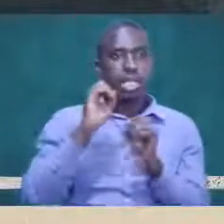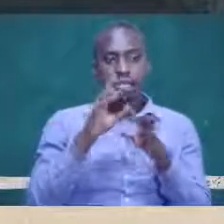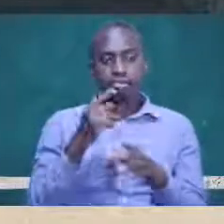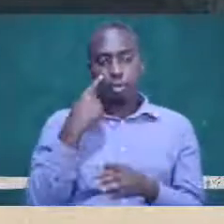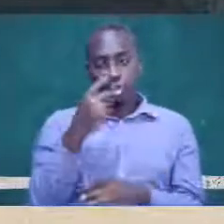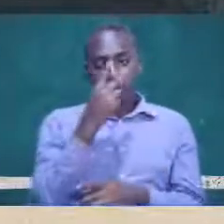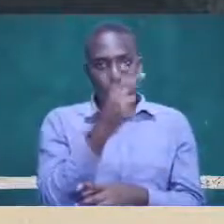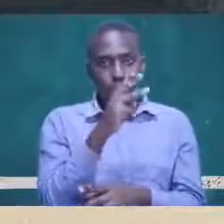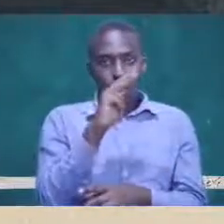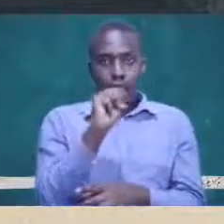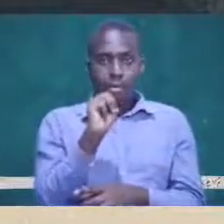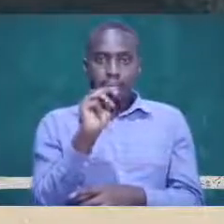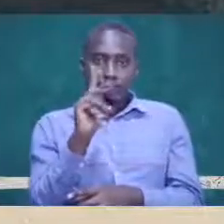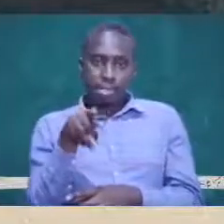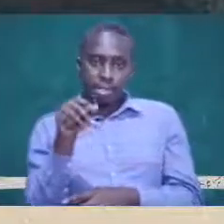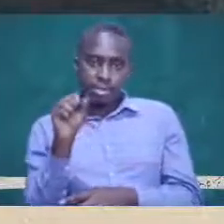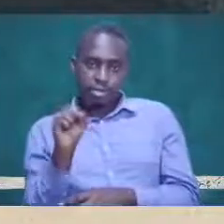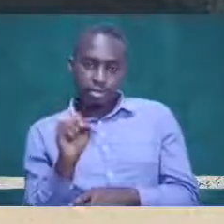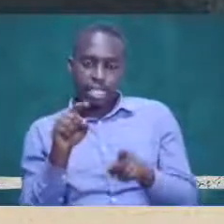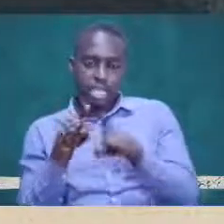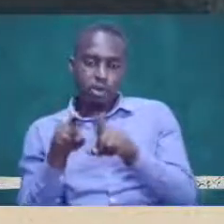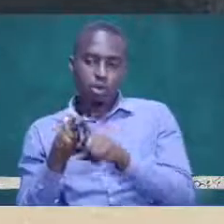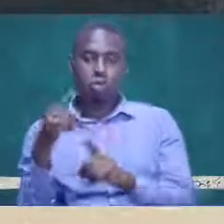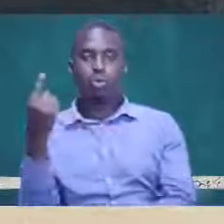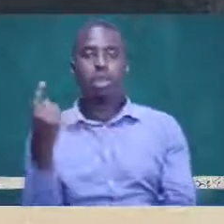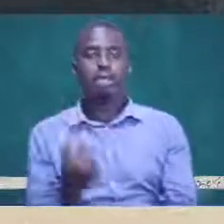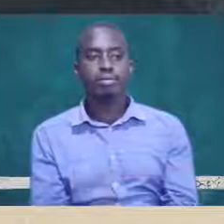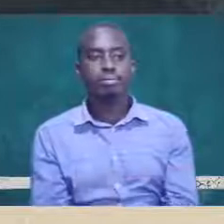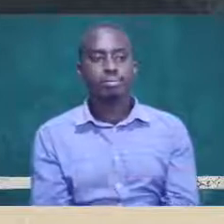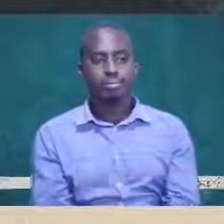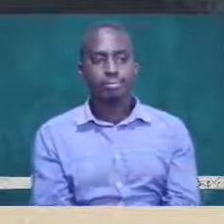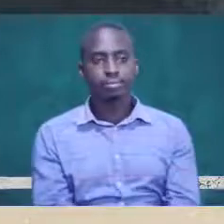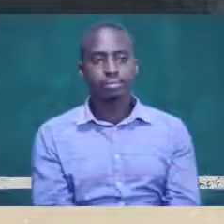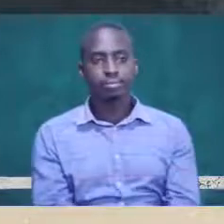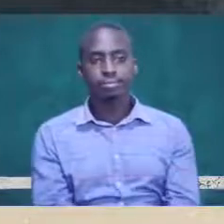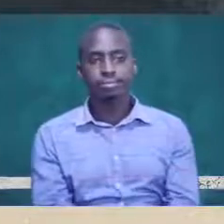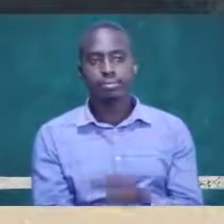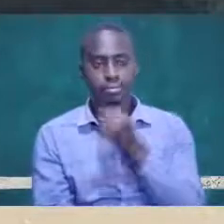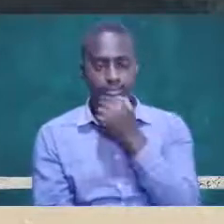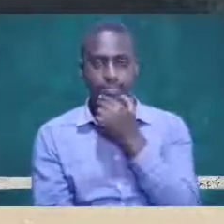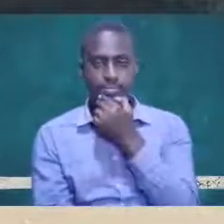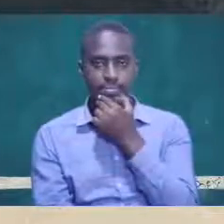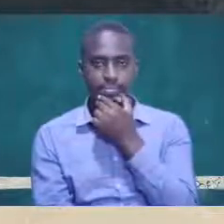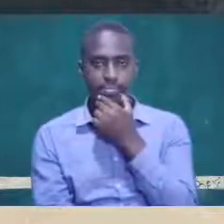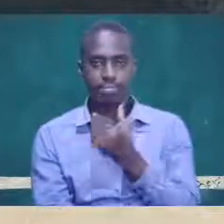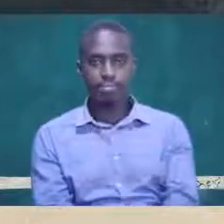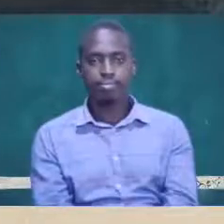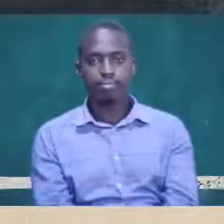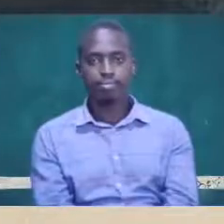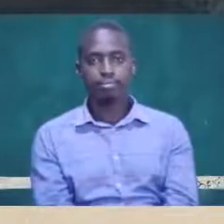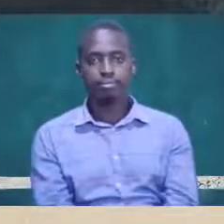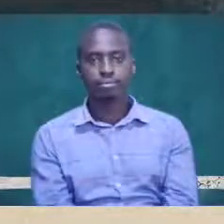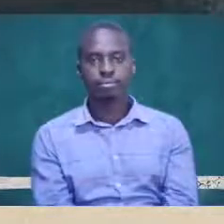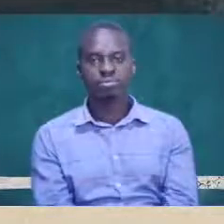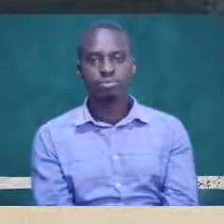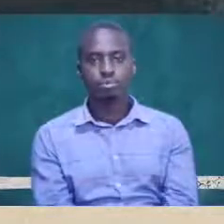times marginal propensity to save, you will get 2 marginal propensity to save, which is equal to 1. 1